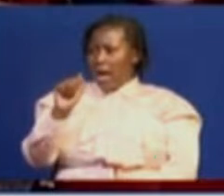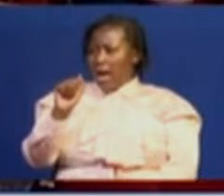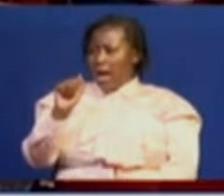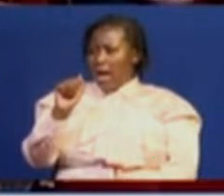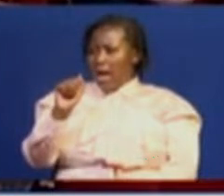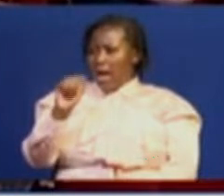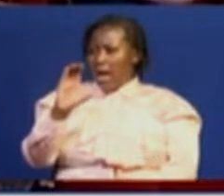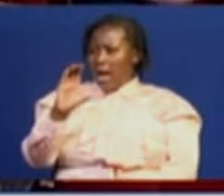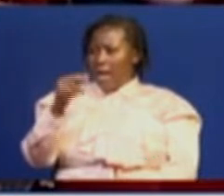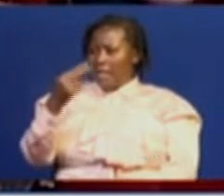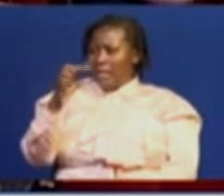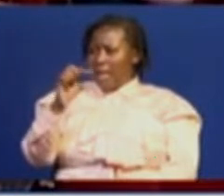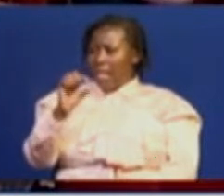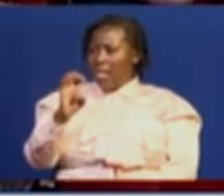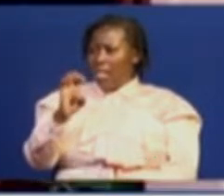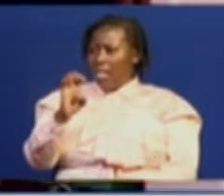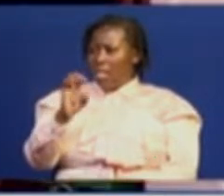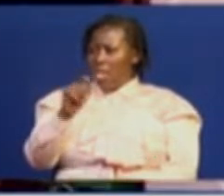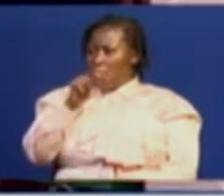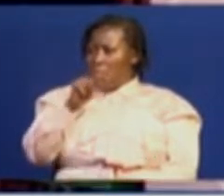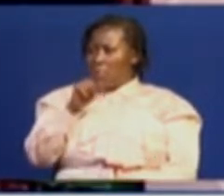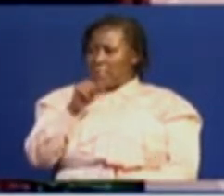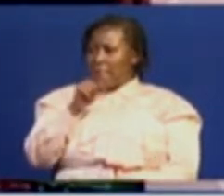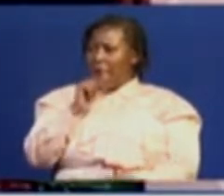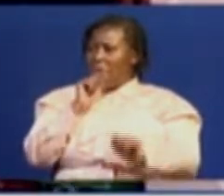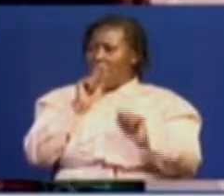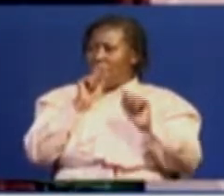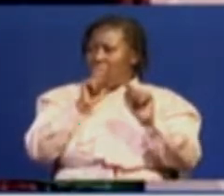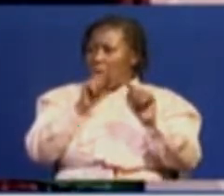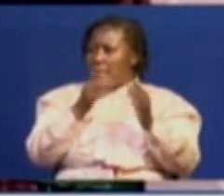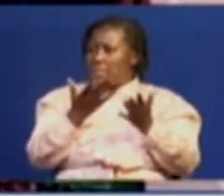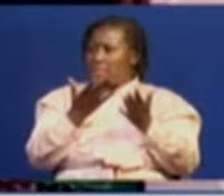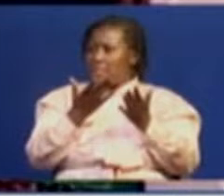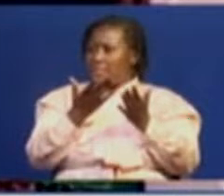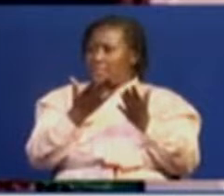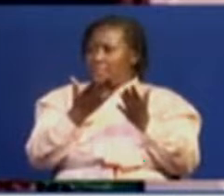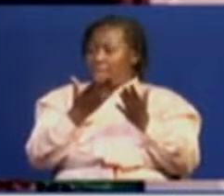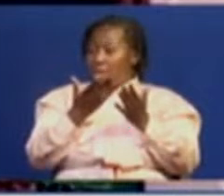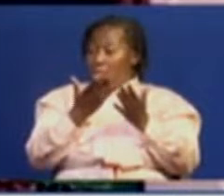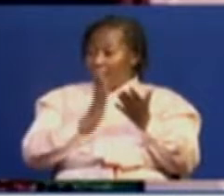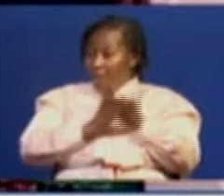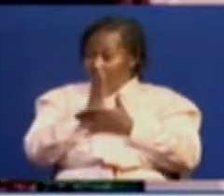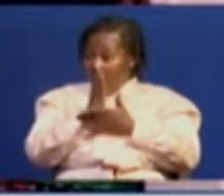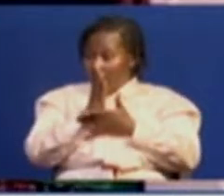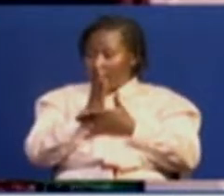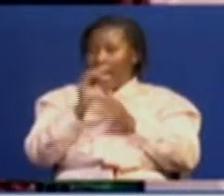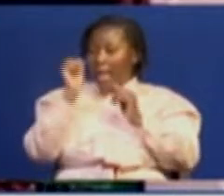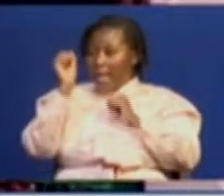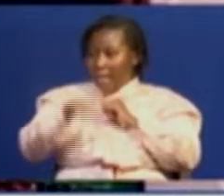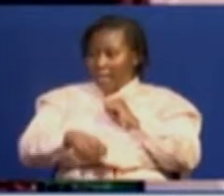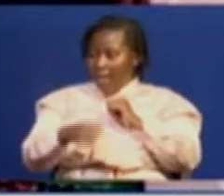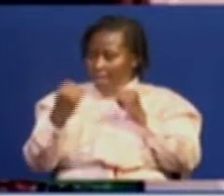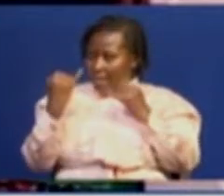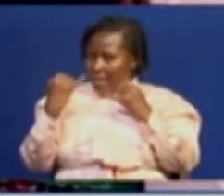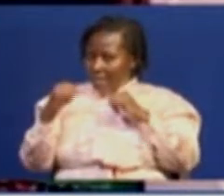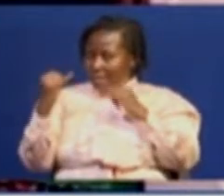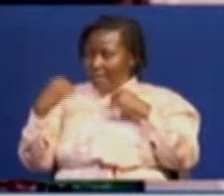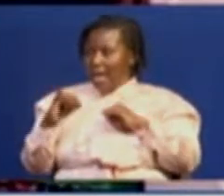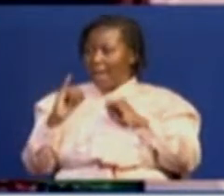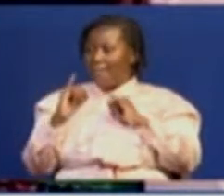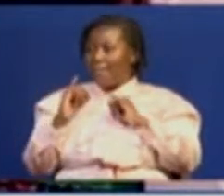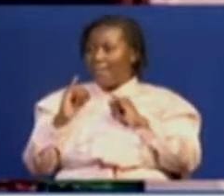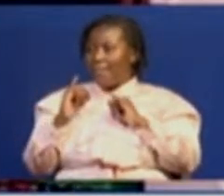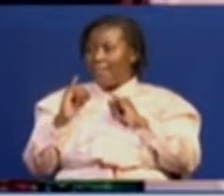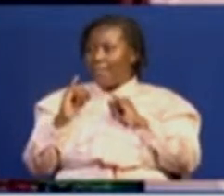Gachege. Were those threats actualized? Those threats actually were actualized by trying to